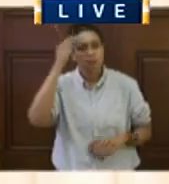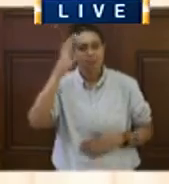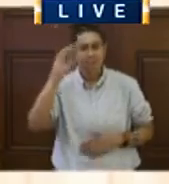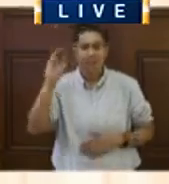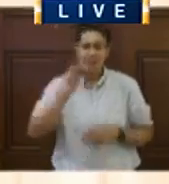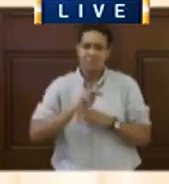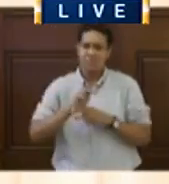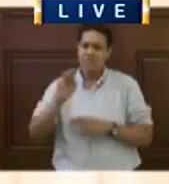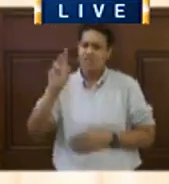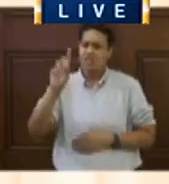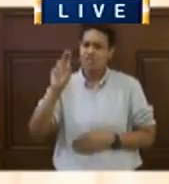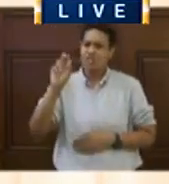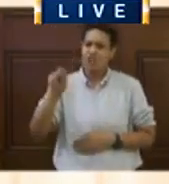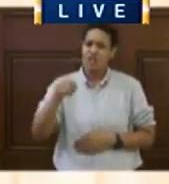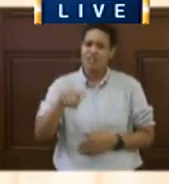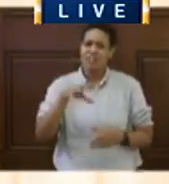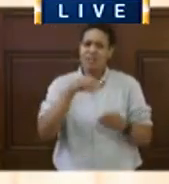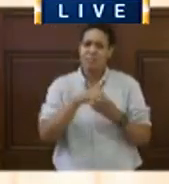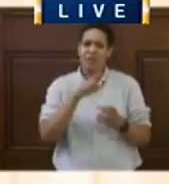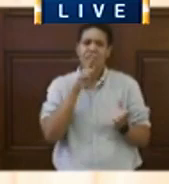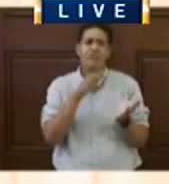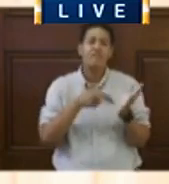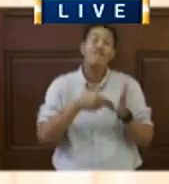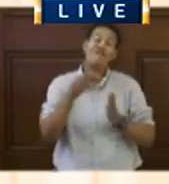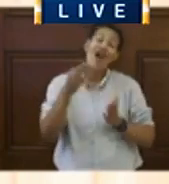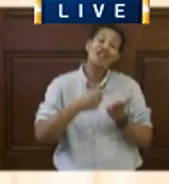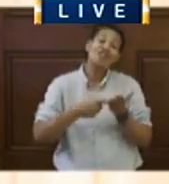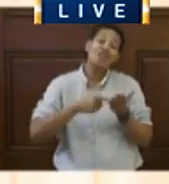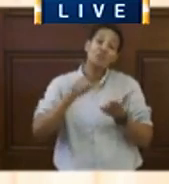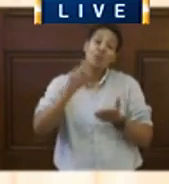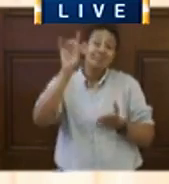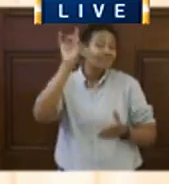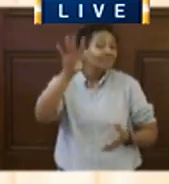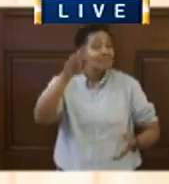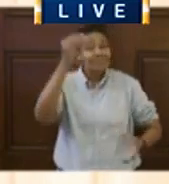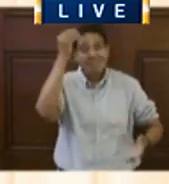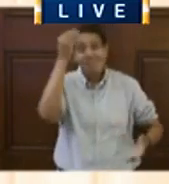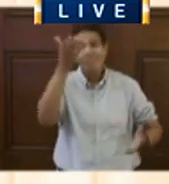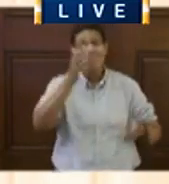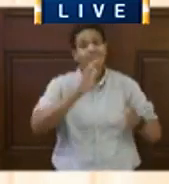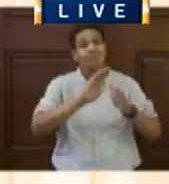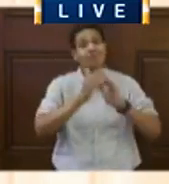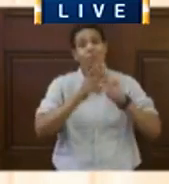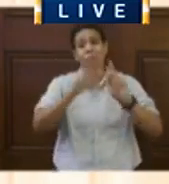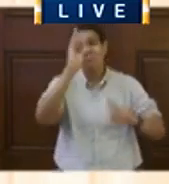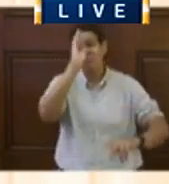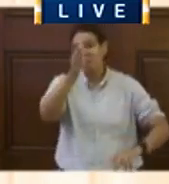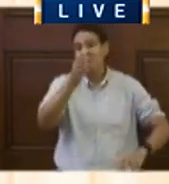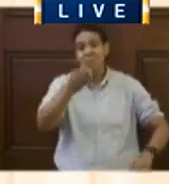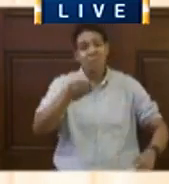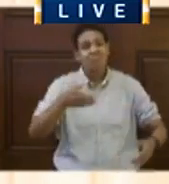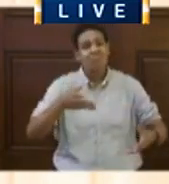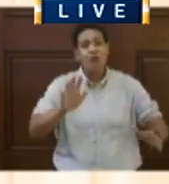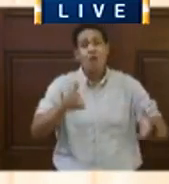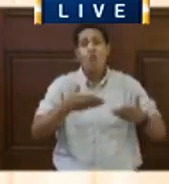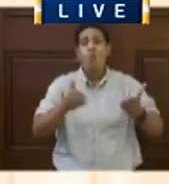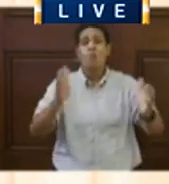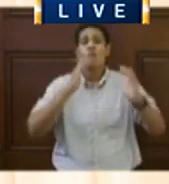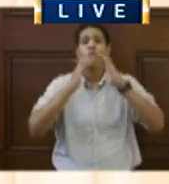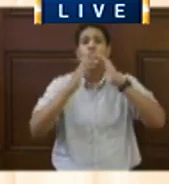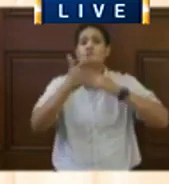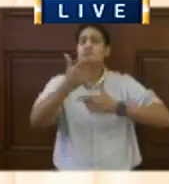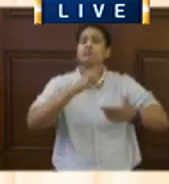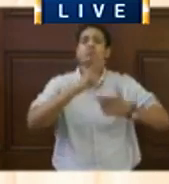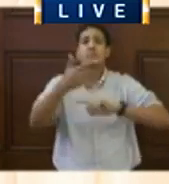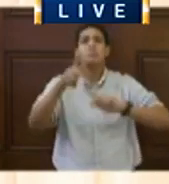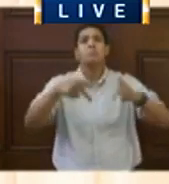a part of the frank discussion that we must have with the Jamaican people to ensure that we prepare them and open the lines of communication. Certainly, the Prime